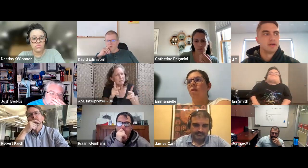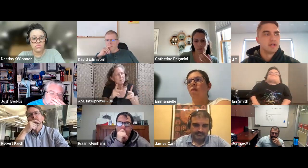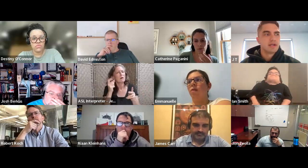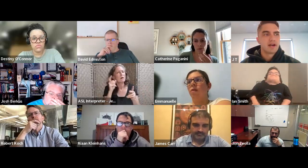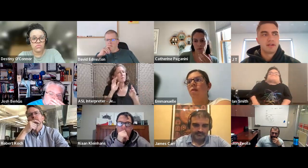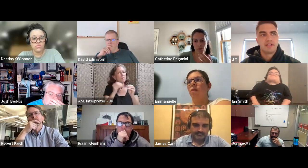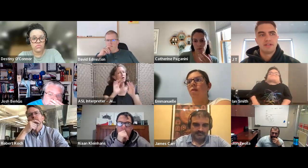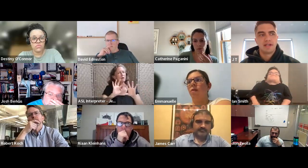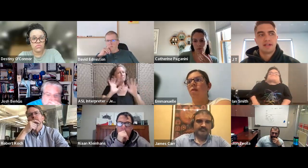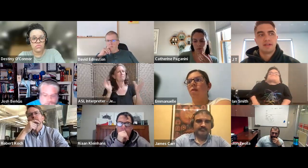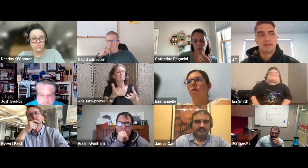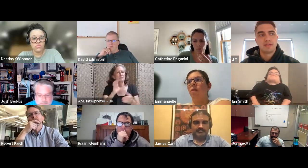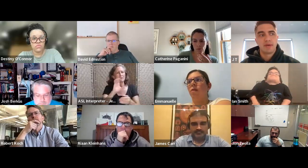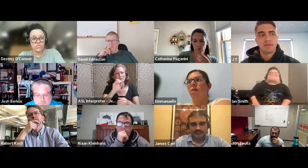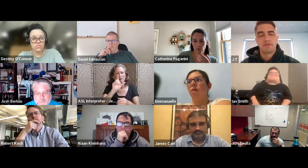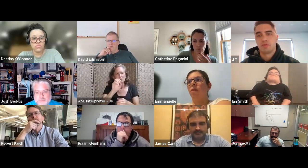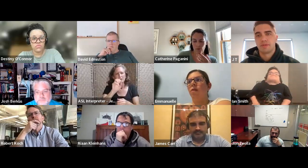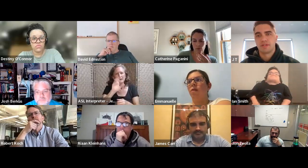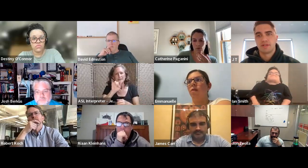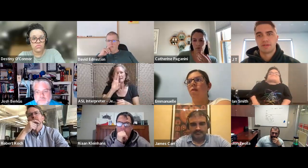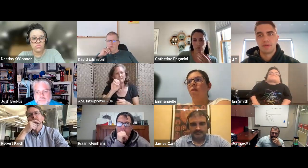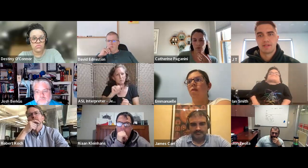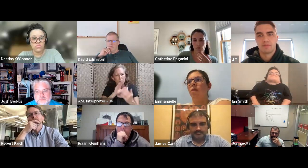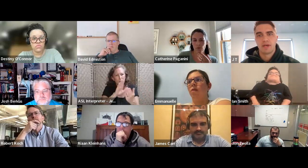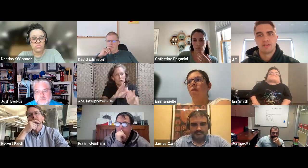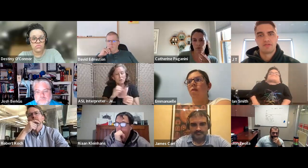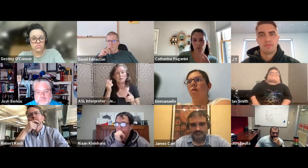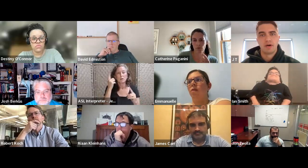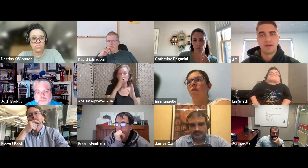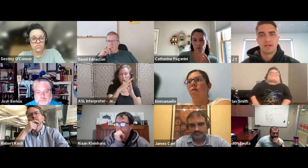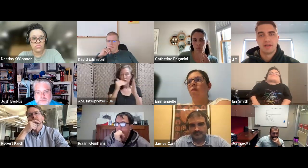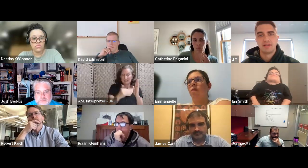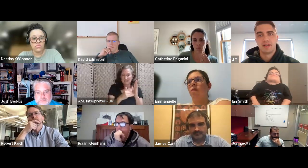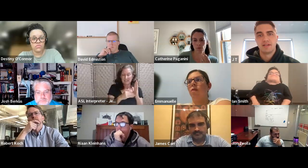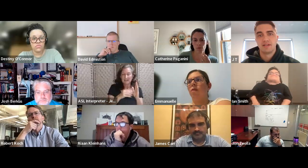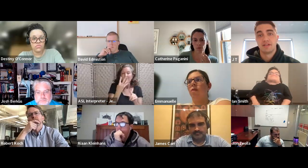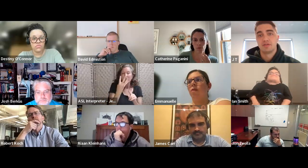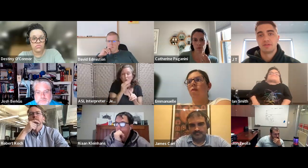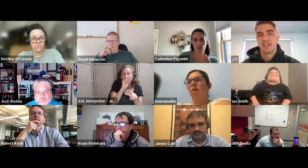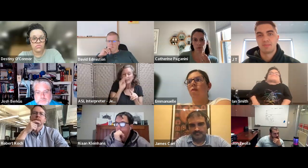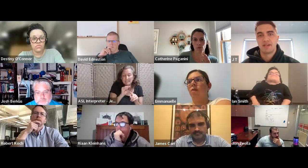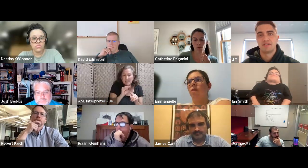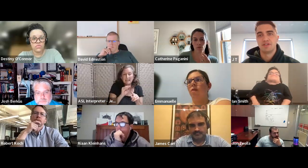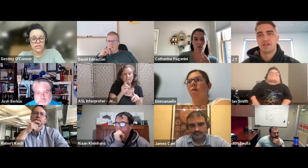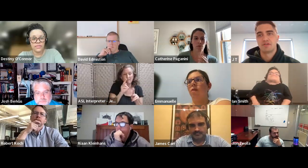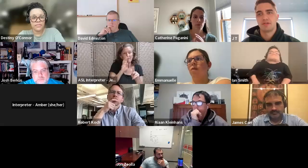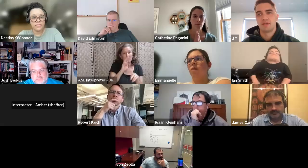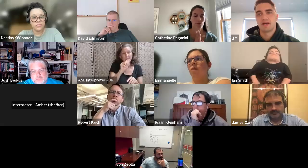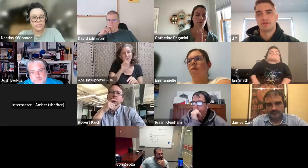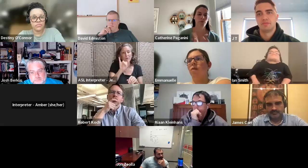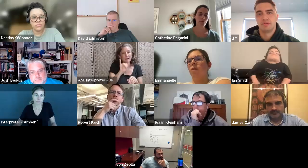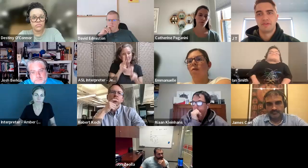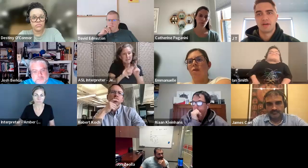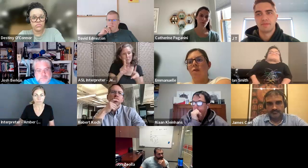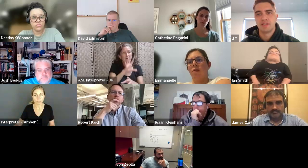So currently in New Zealand, there's about 4% participation from Māori in digital tech spaces in general, and